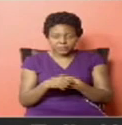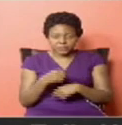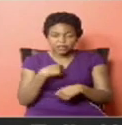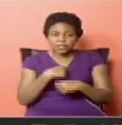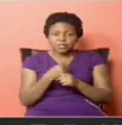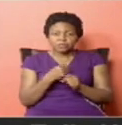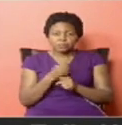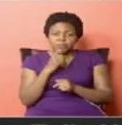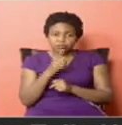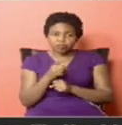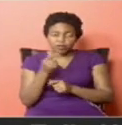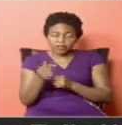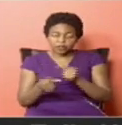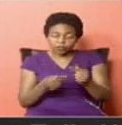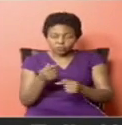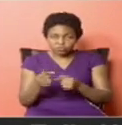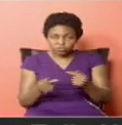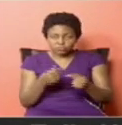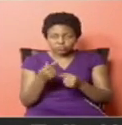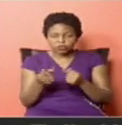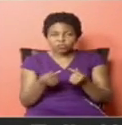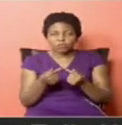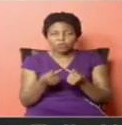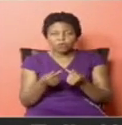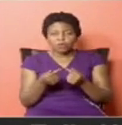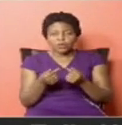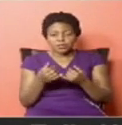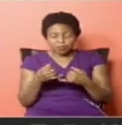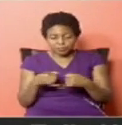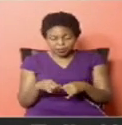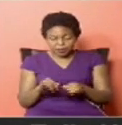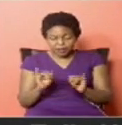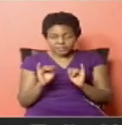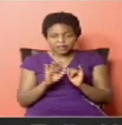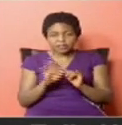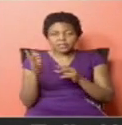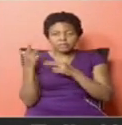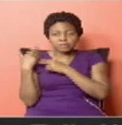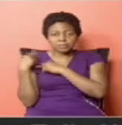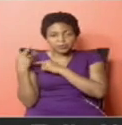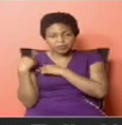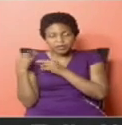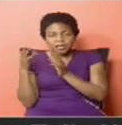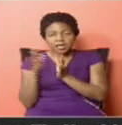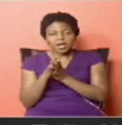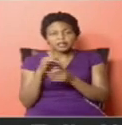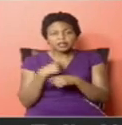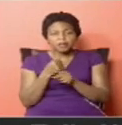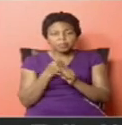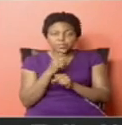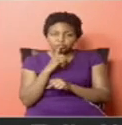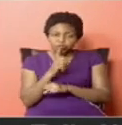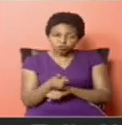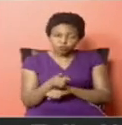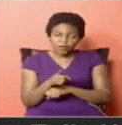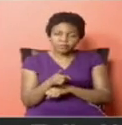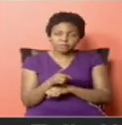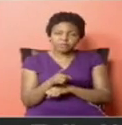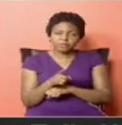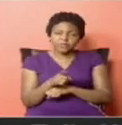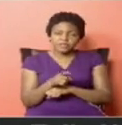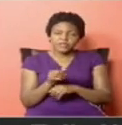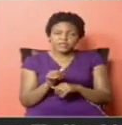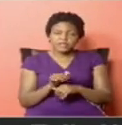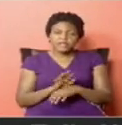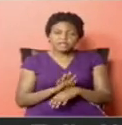can continue doing the performing their mandate and ensure that efforts are made to leave